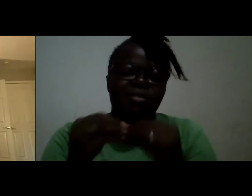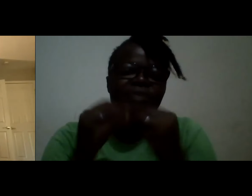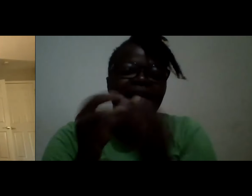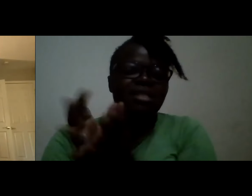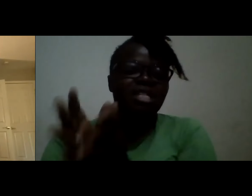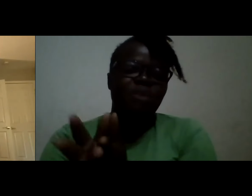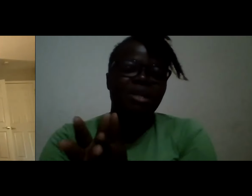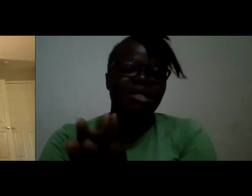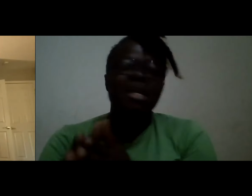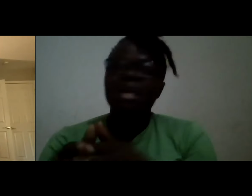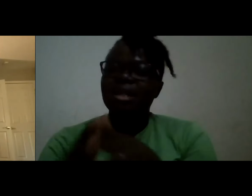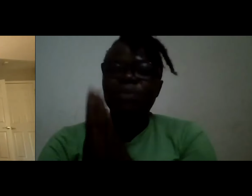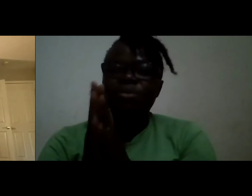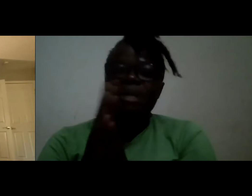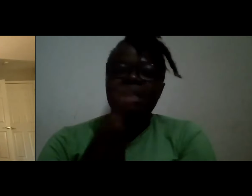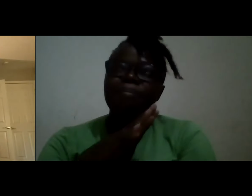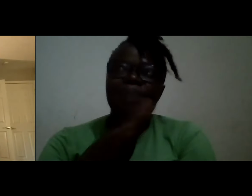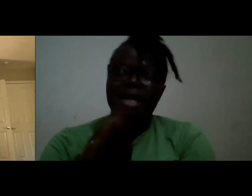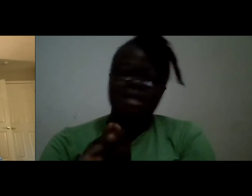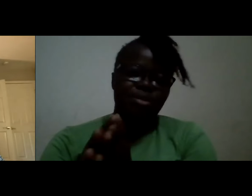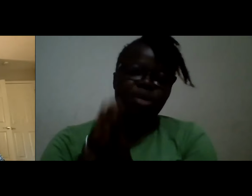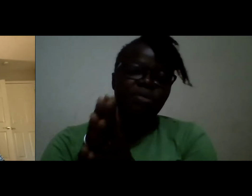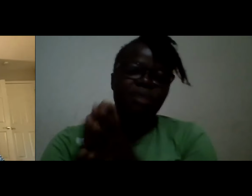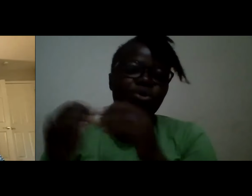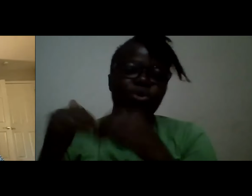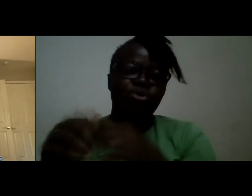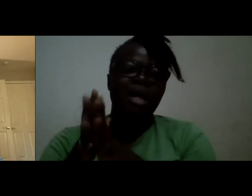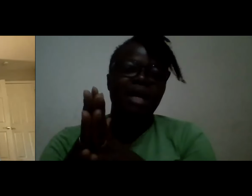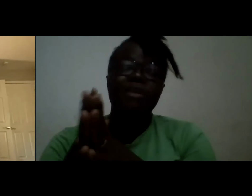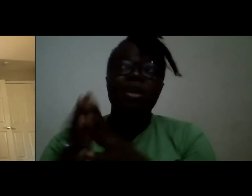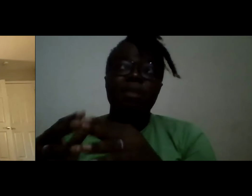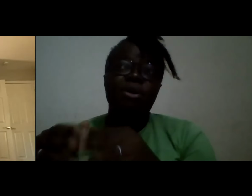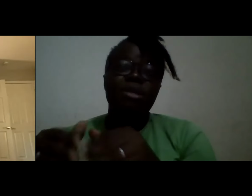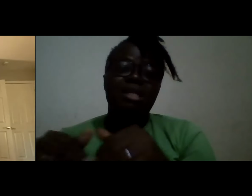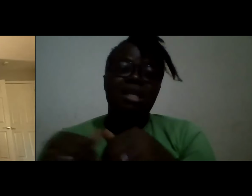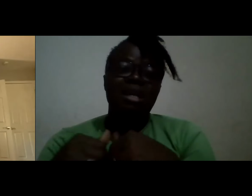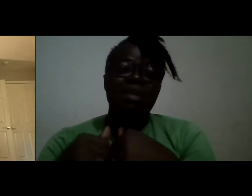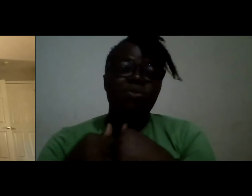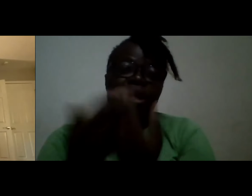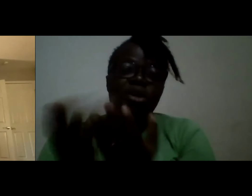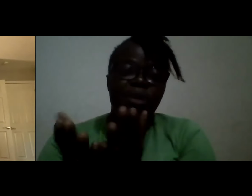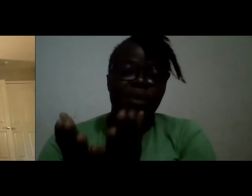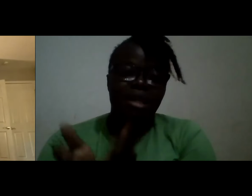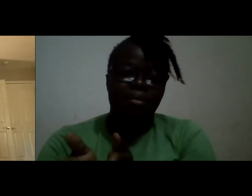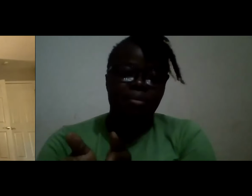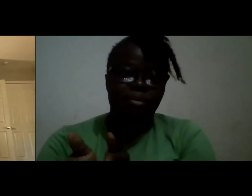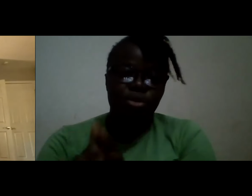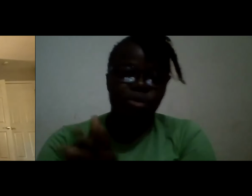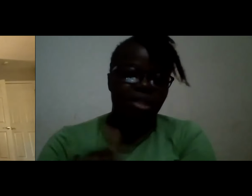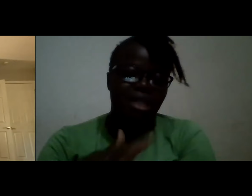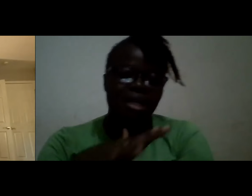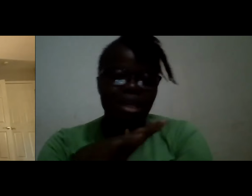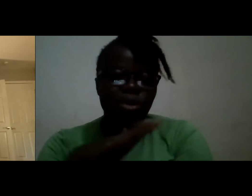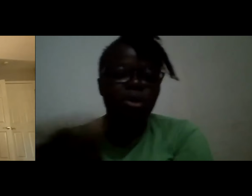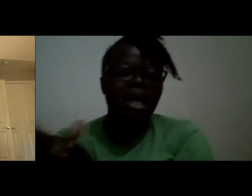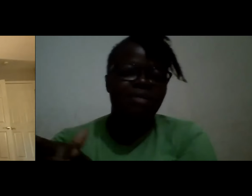that fighting spirit. That would be the best to help them go through life, because we may not be with them